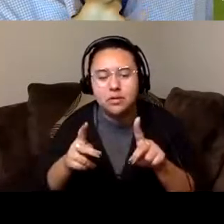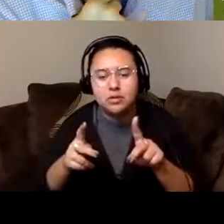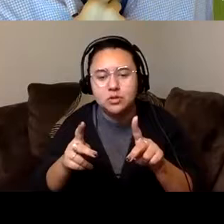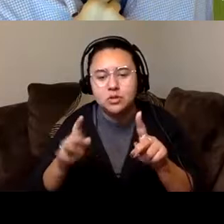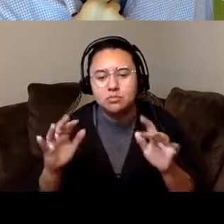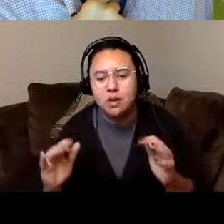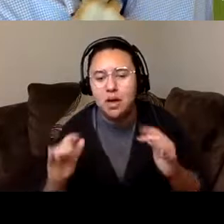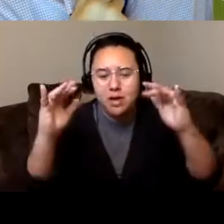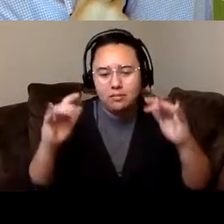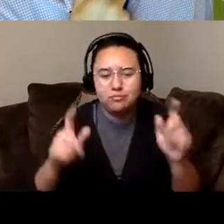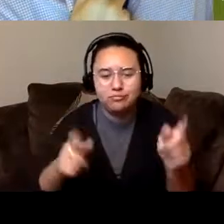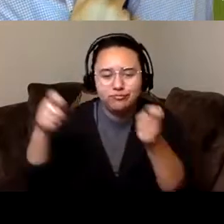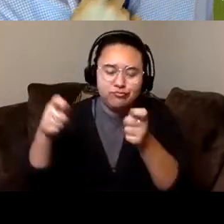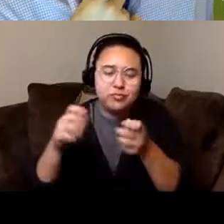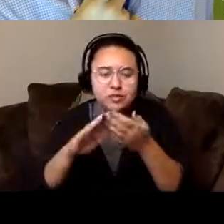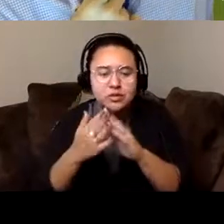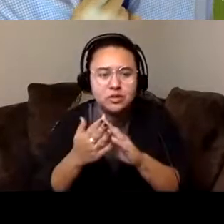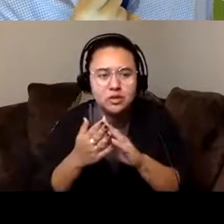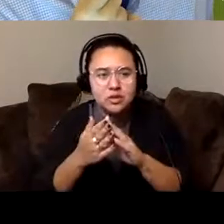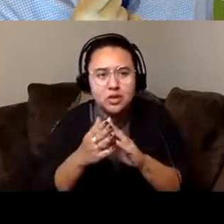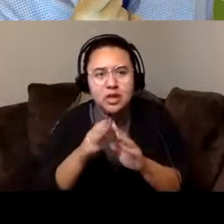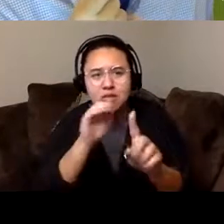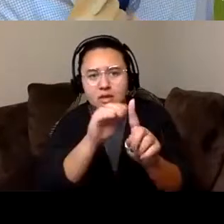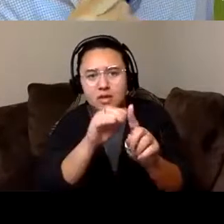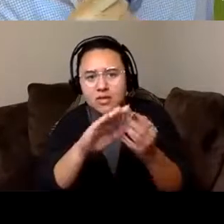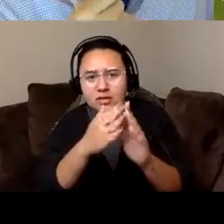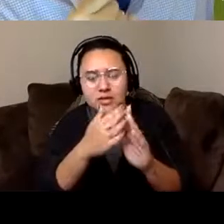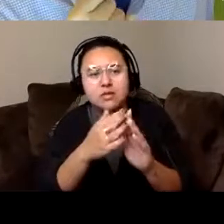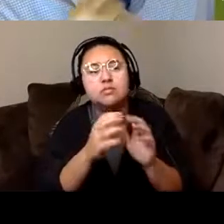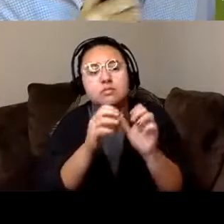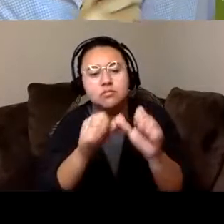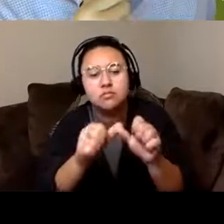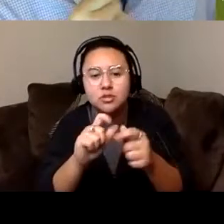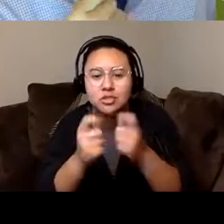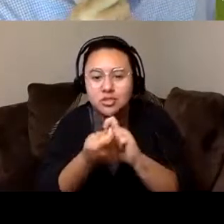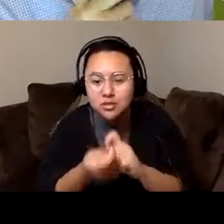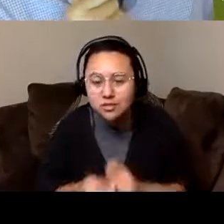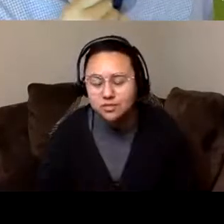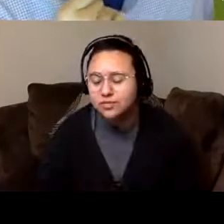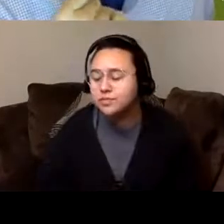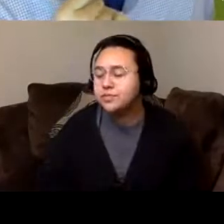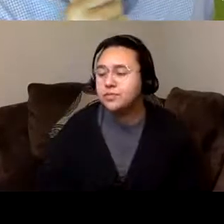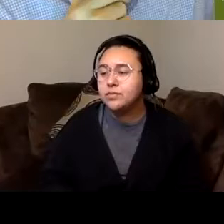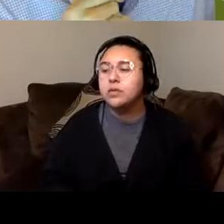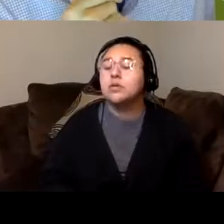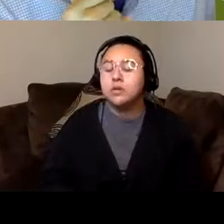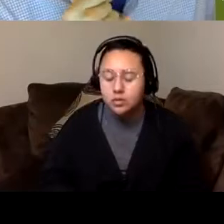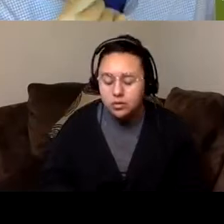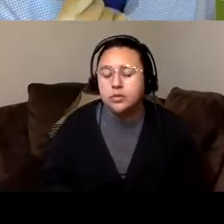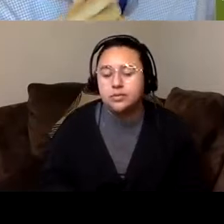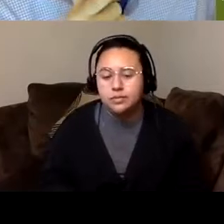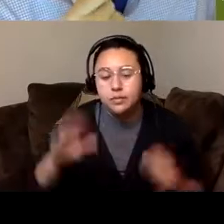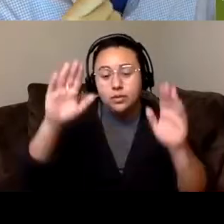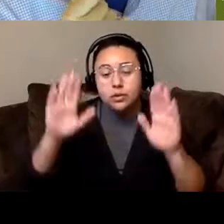to think about how to make these changes more permanent. Great. So Lee, so what's